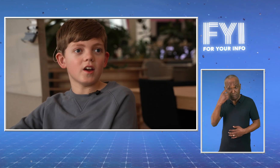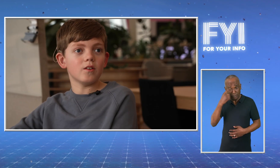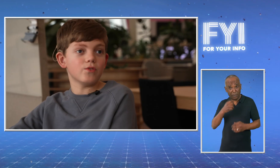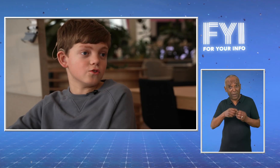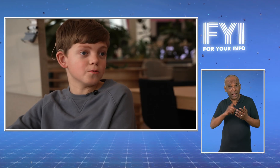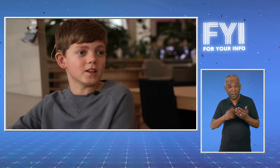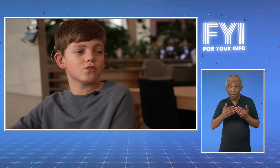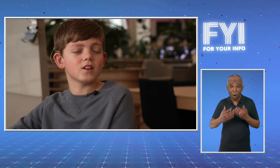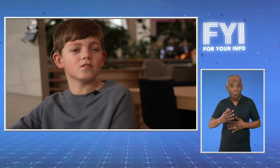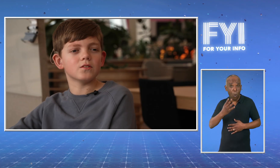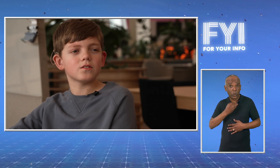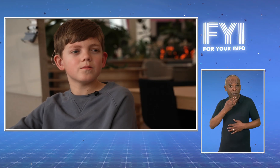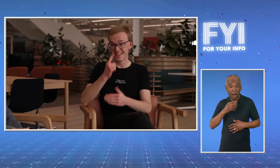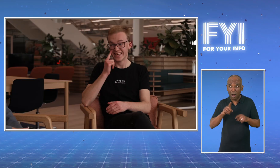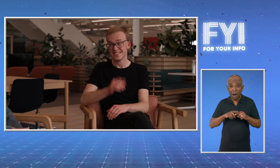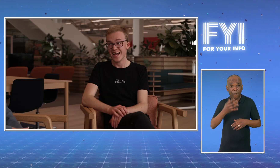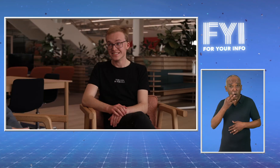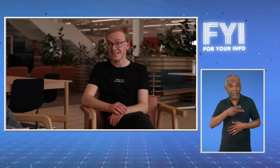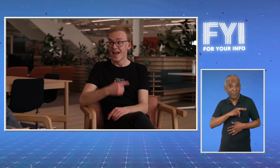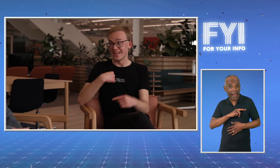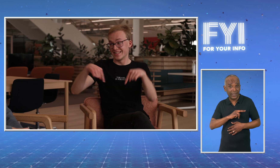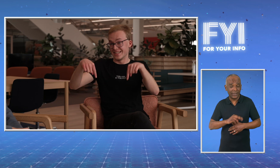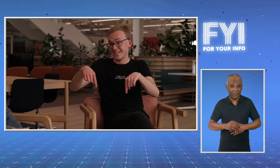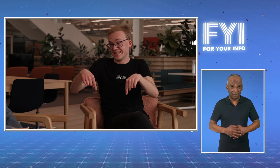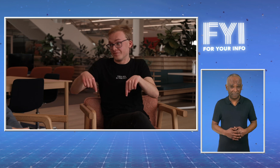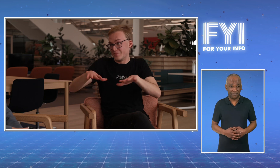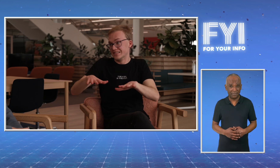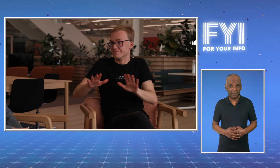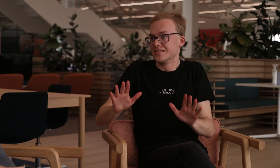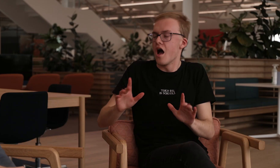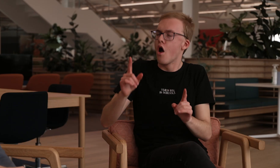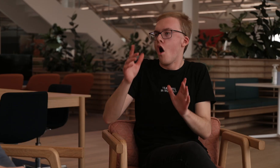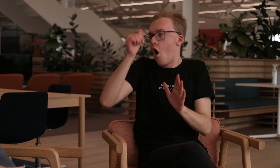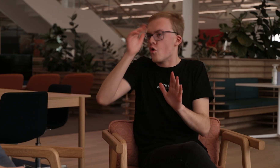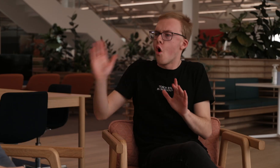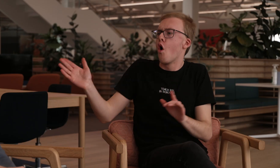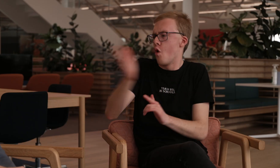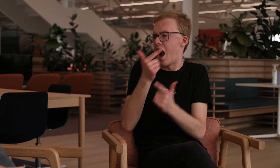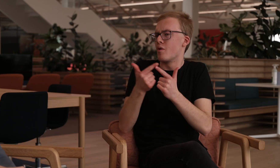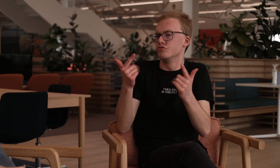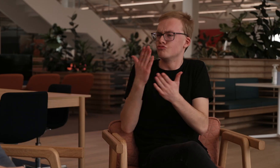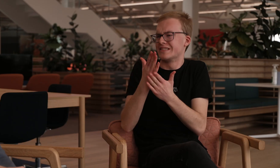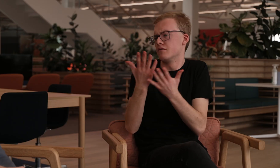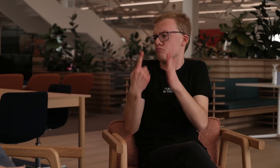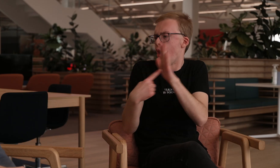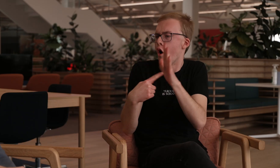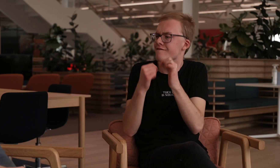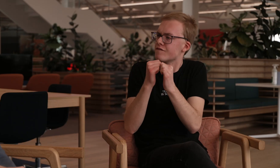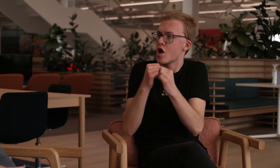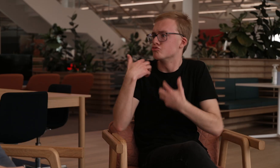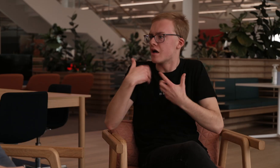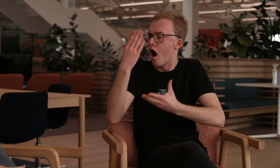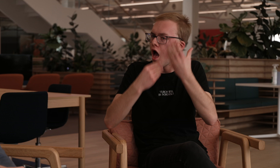than, say, French or Spanish lessons? I have to be honest and say yes. You know, here in Britain, I know that all languages are